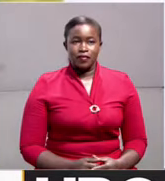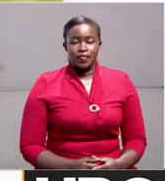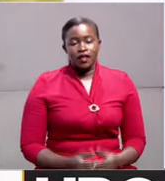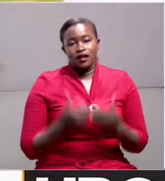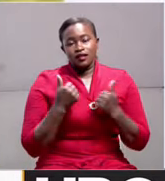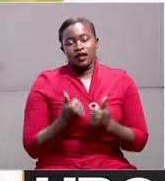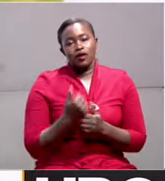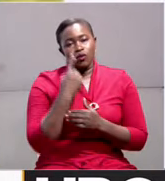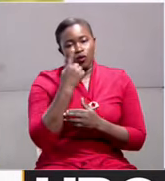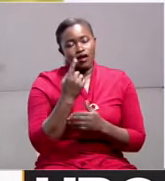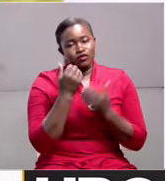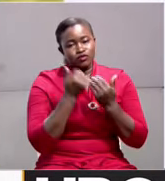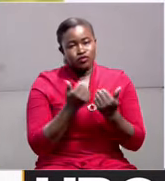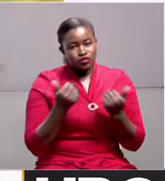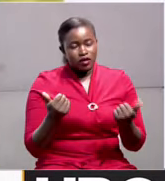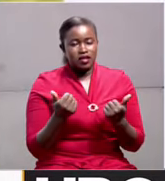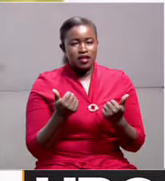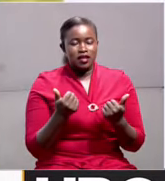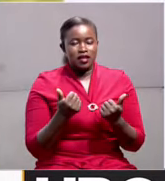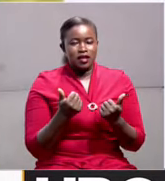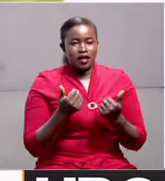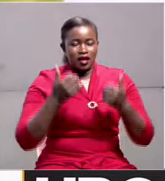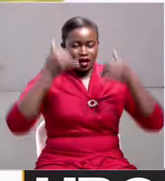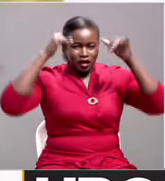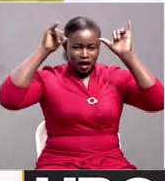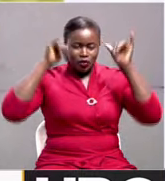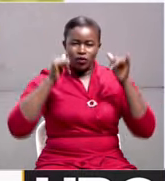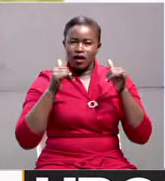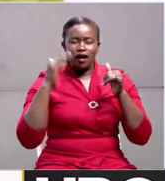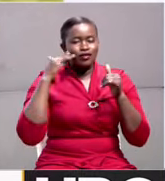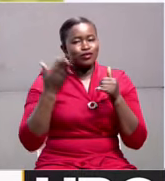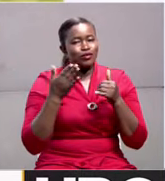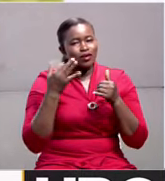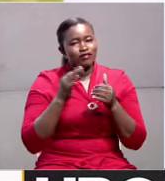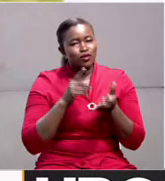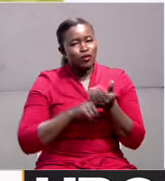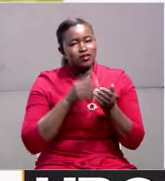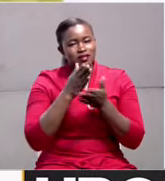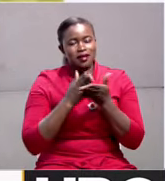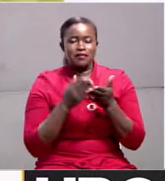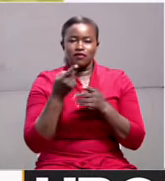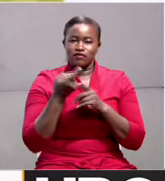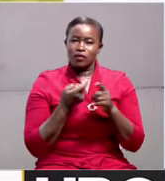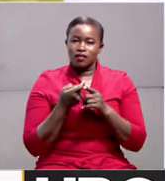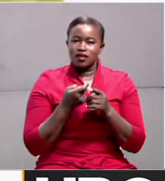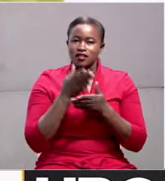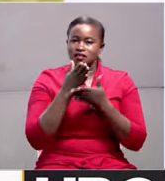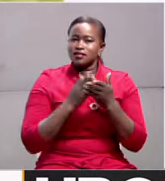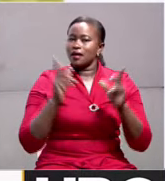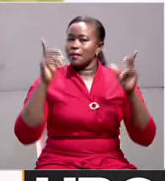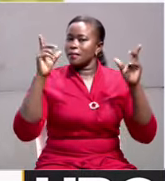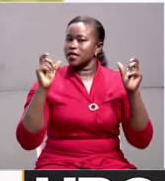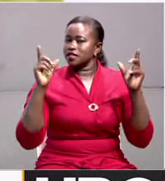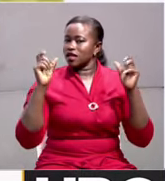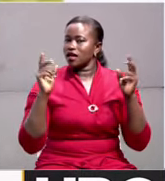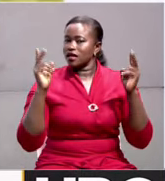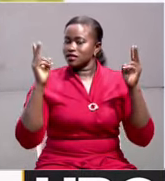one of my children was also with the cows somewhere. Did you get some from some pictures?